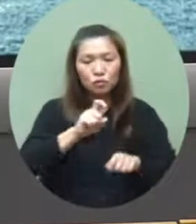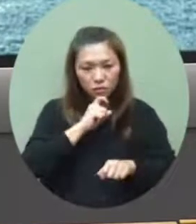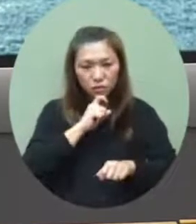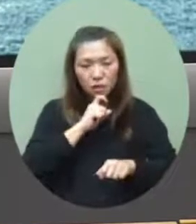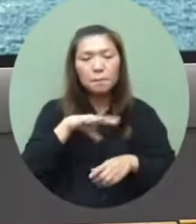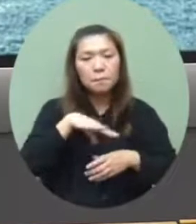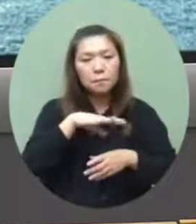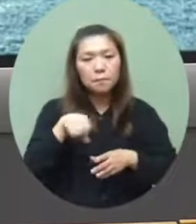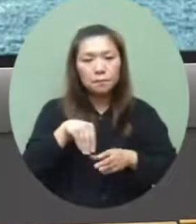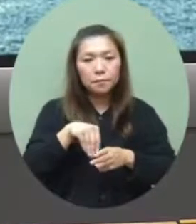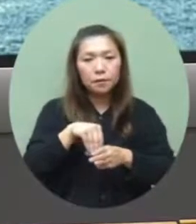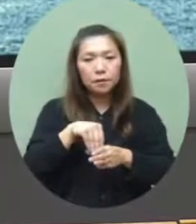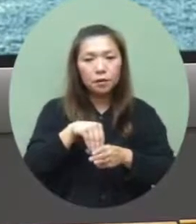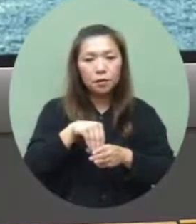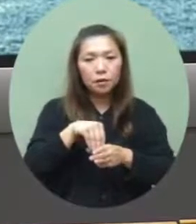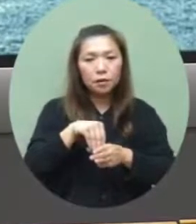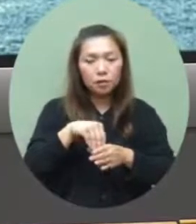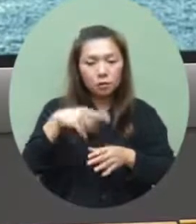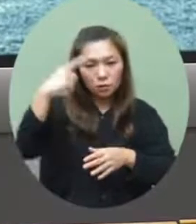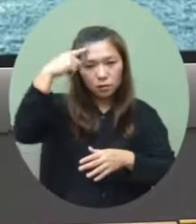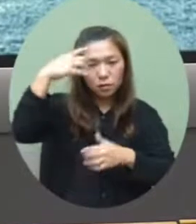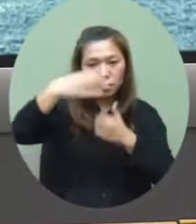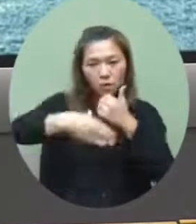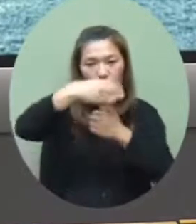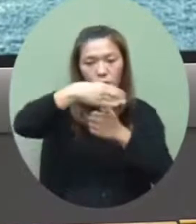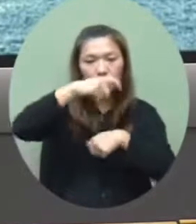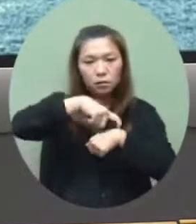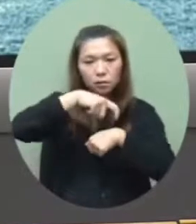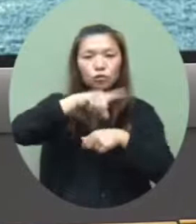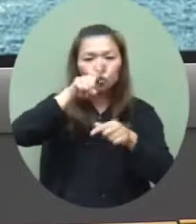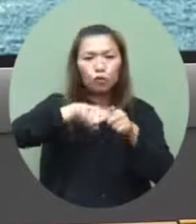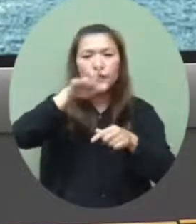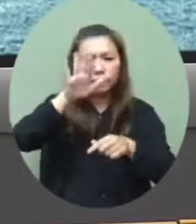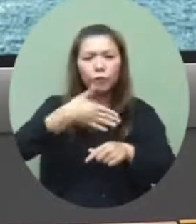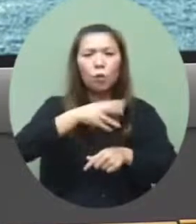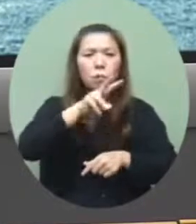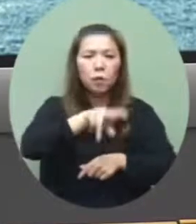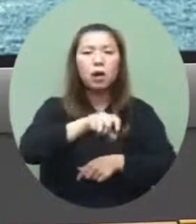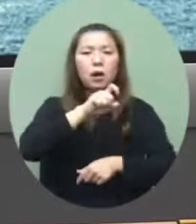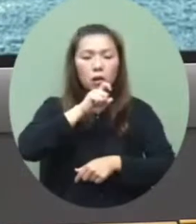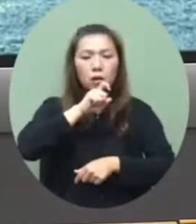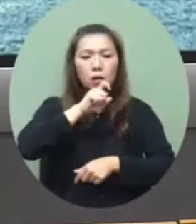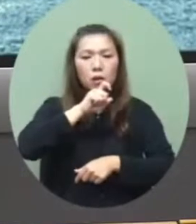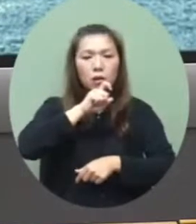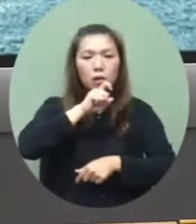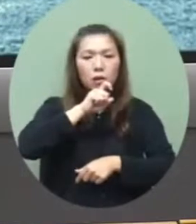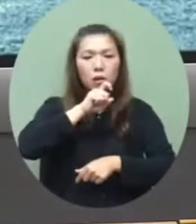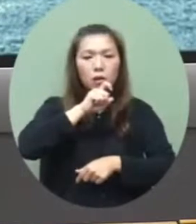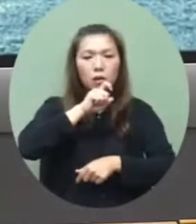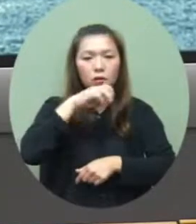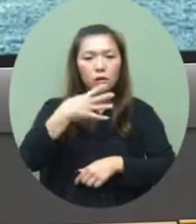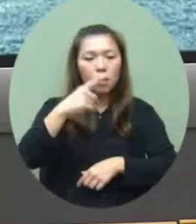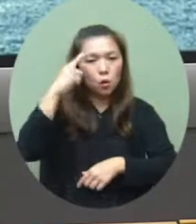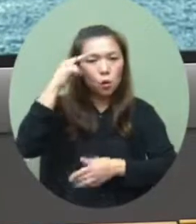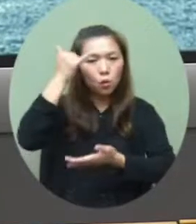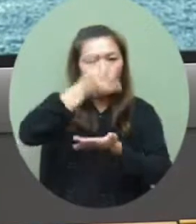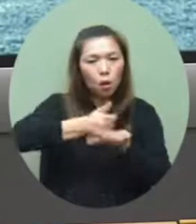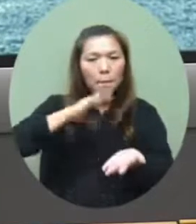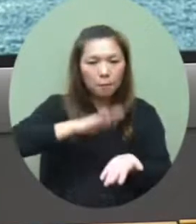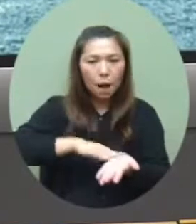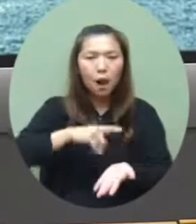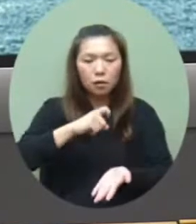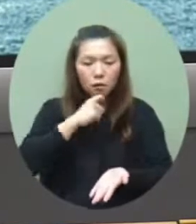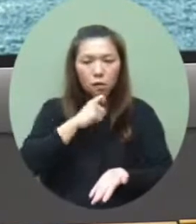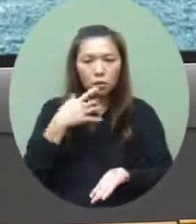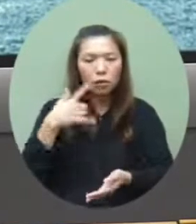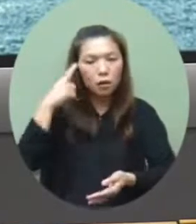had some chronic diseases. In the brain scan, he showed signs of the stroke, and he